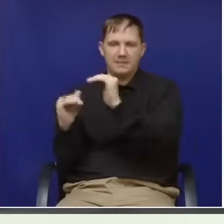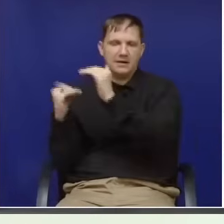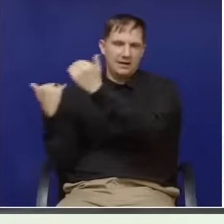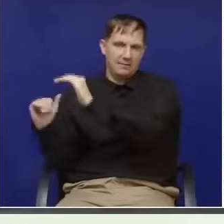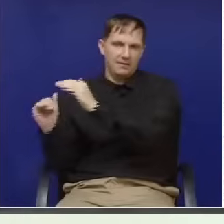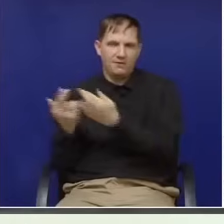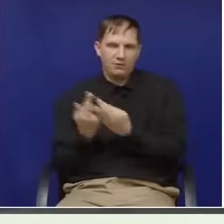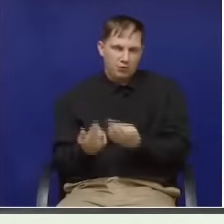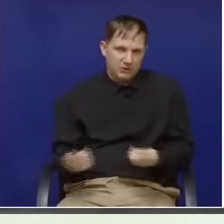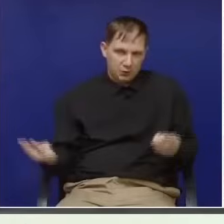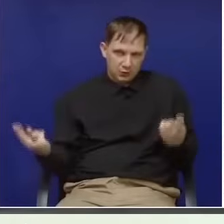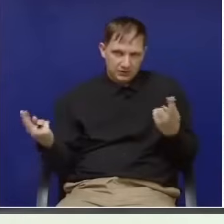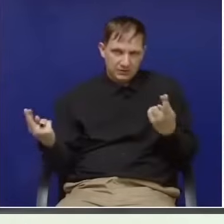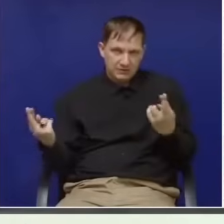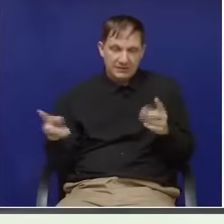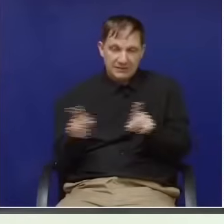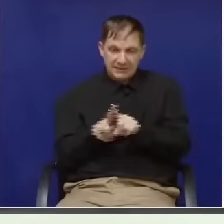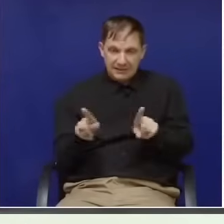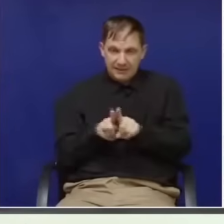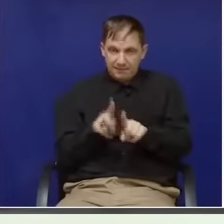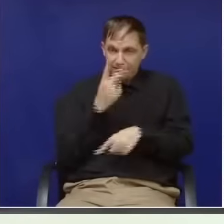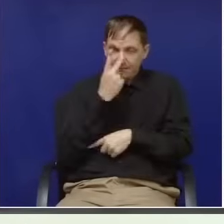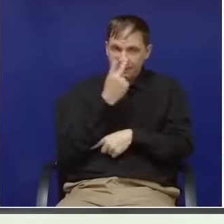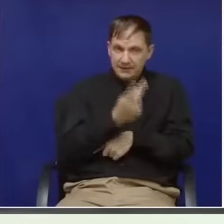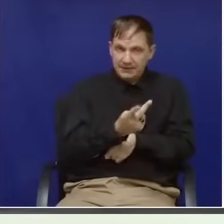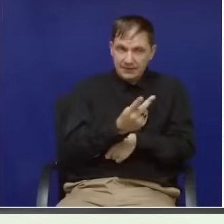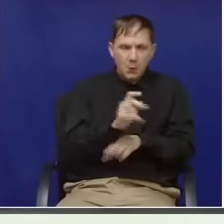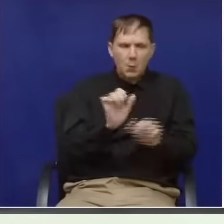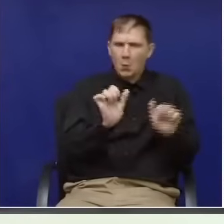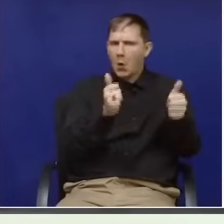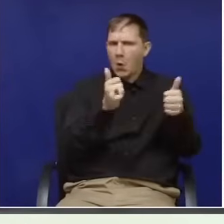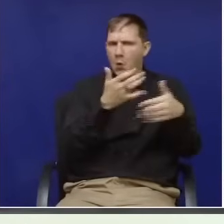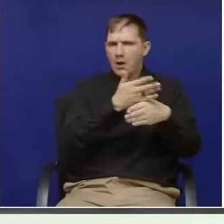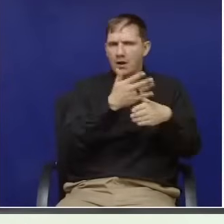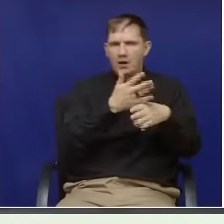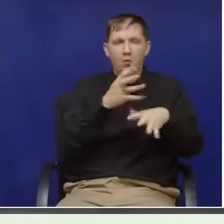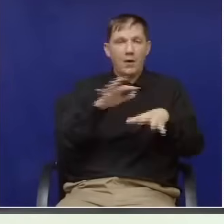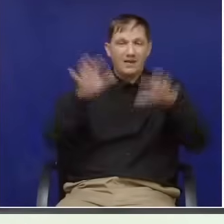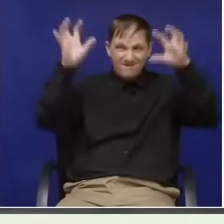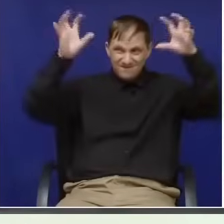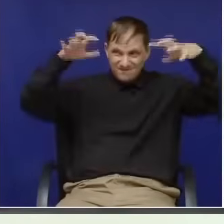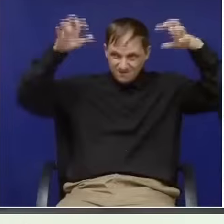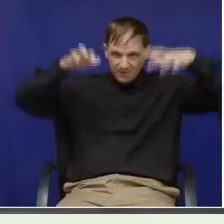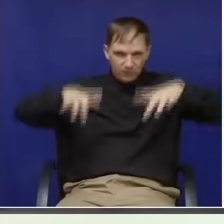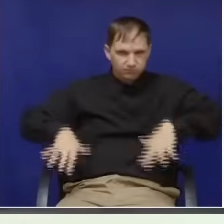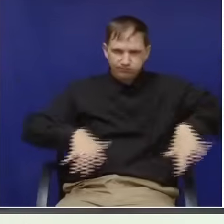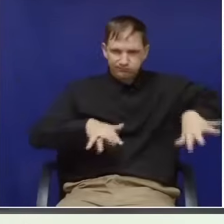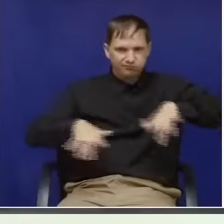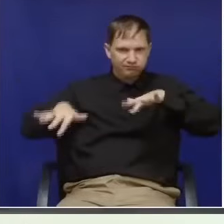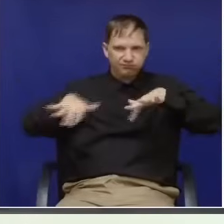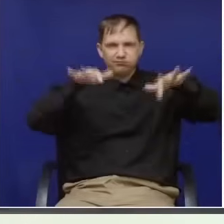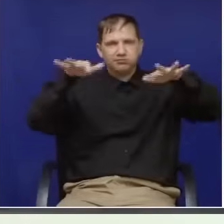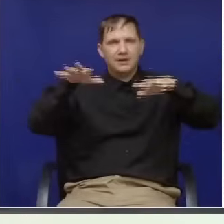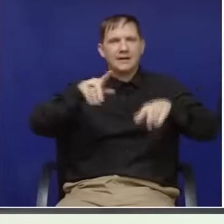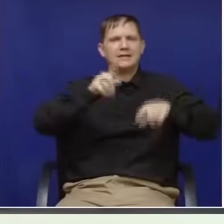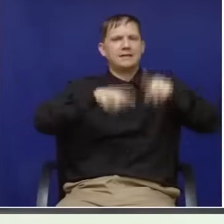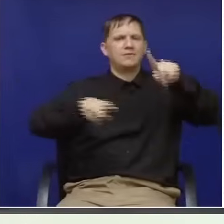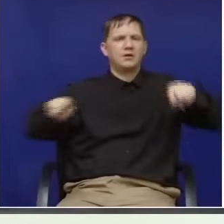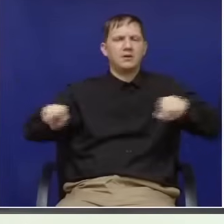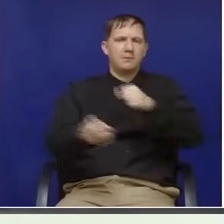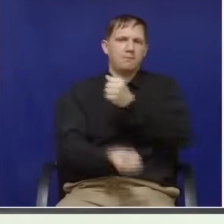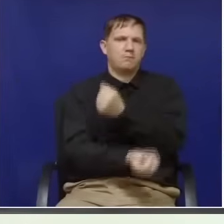allocation. We have seen them doing a good job during floods in the affected